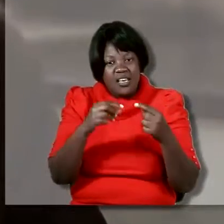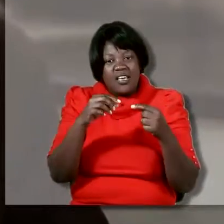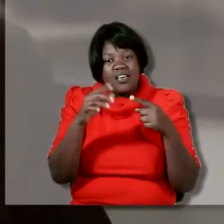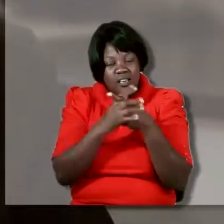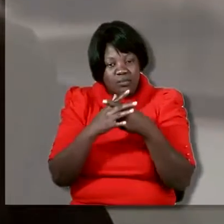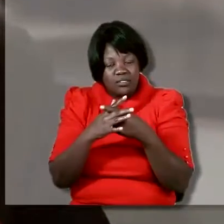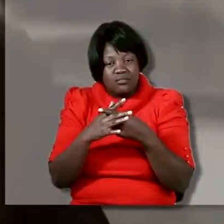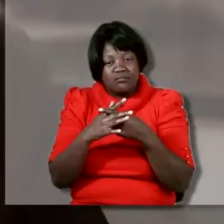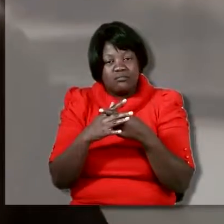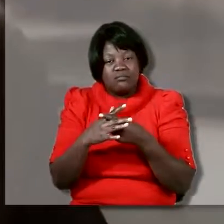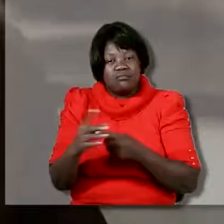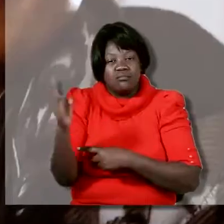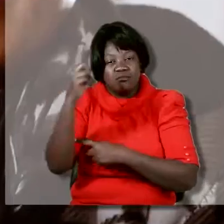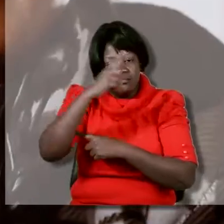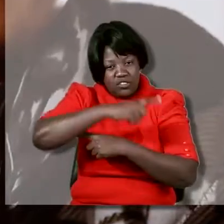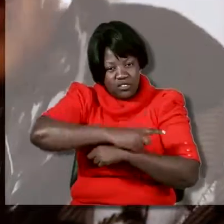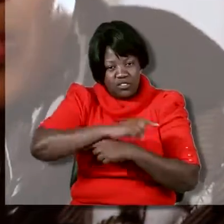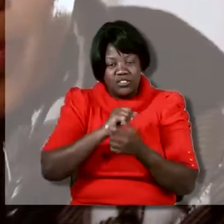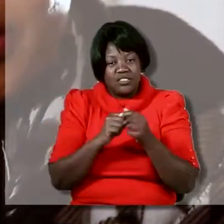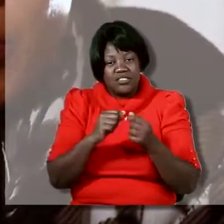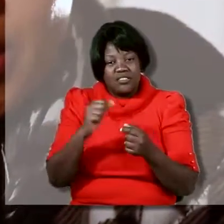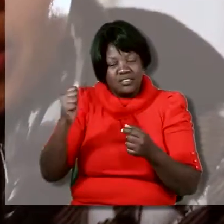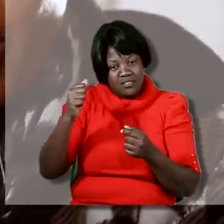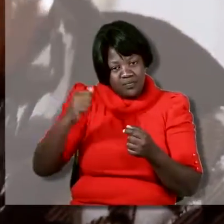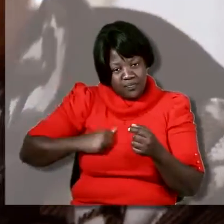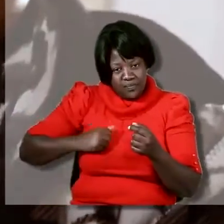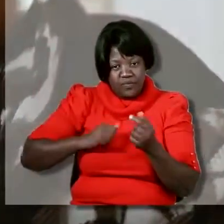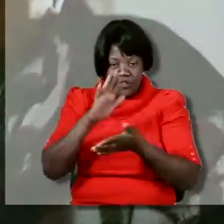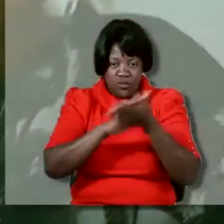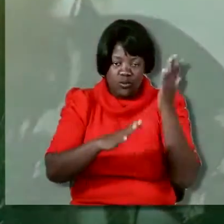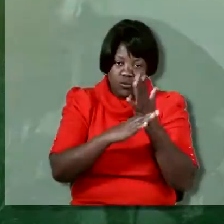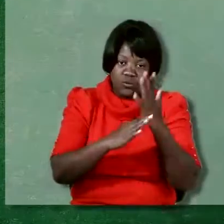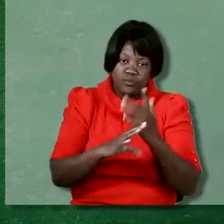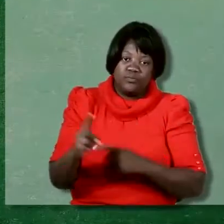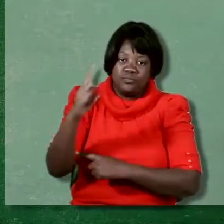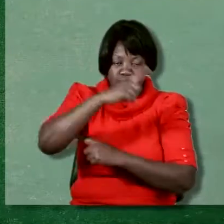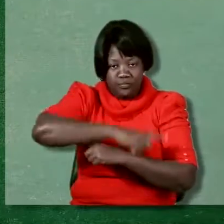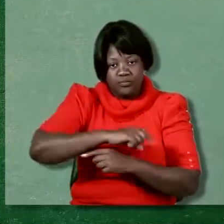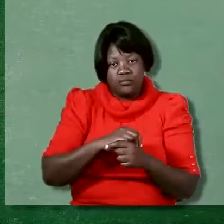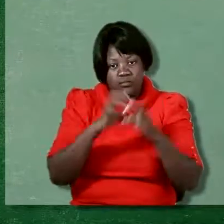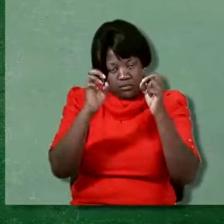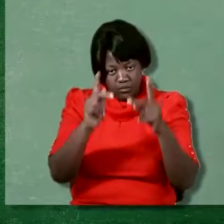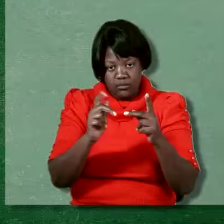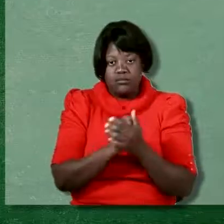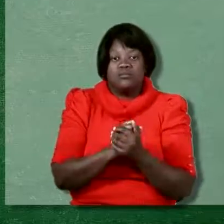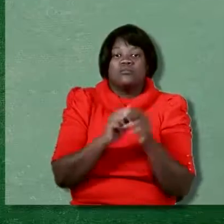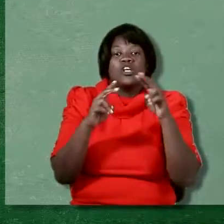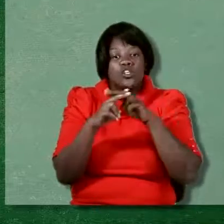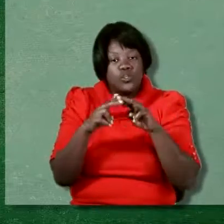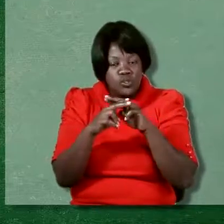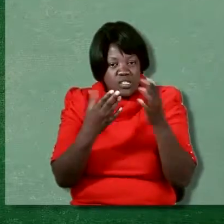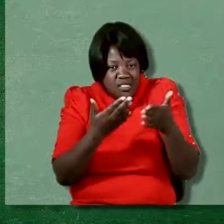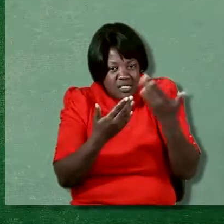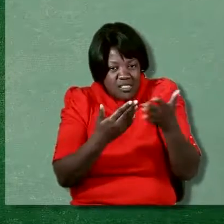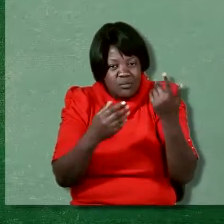and Dad goes to work every day. That's right, sweetie. We also use the simple present to talk